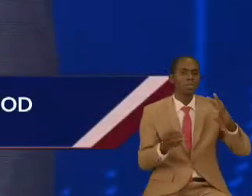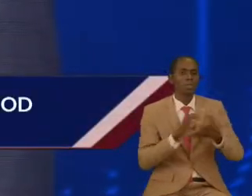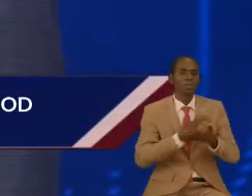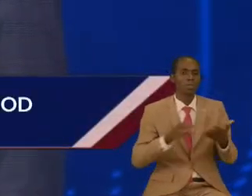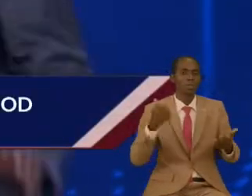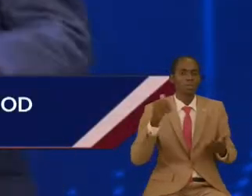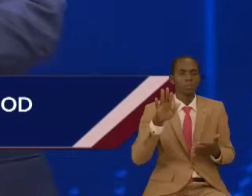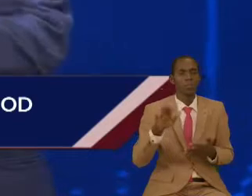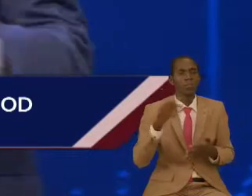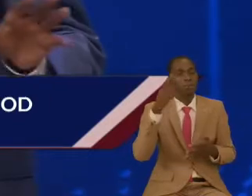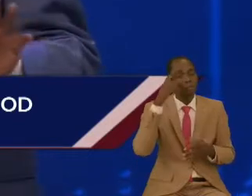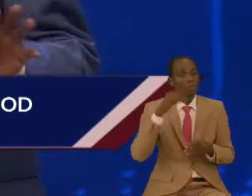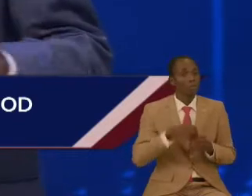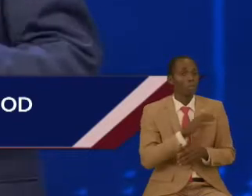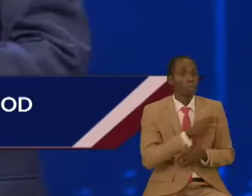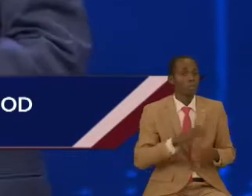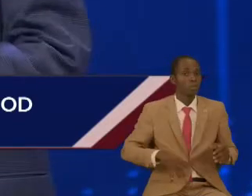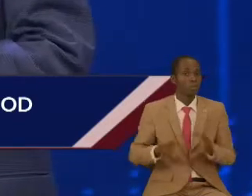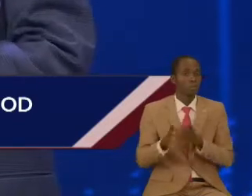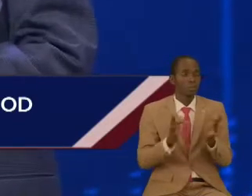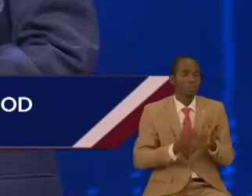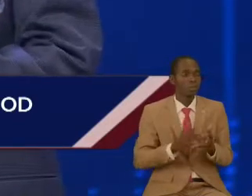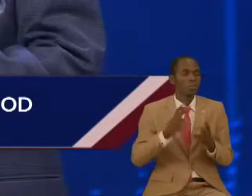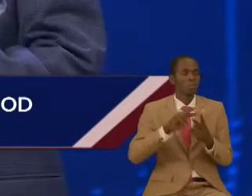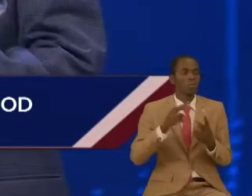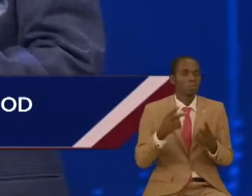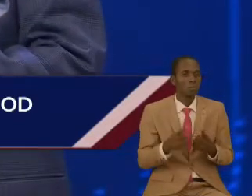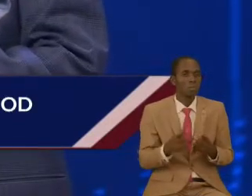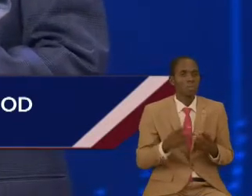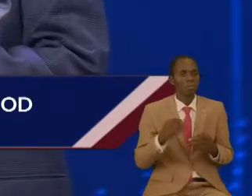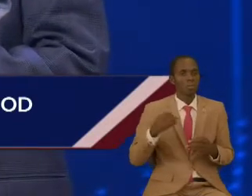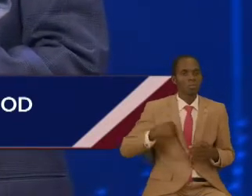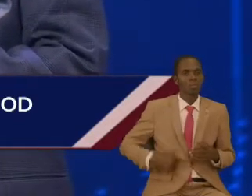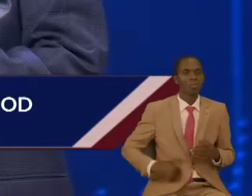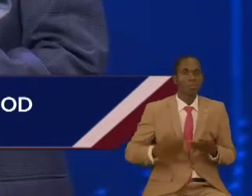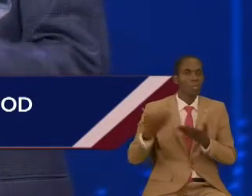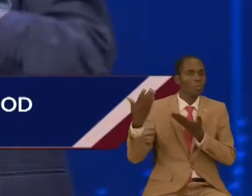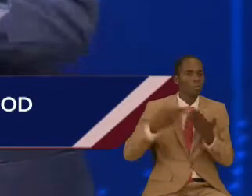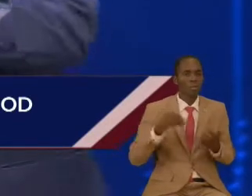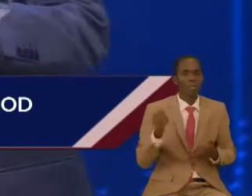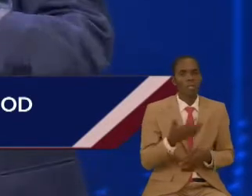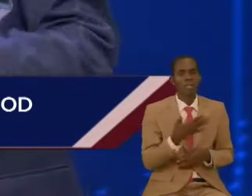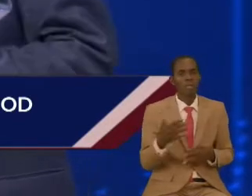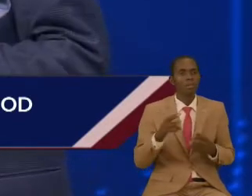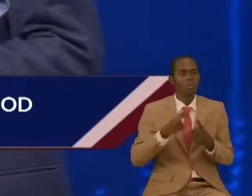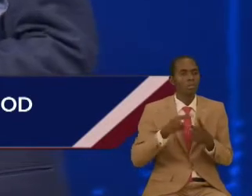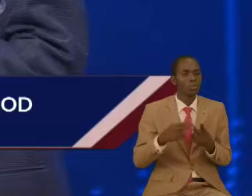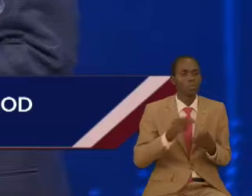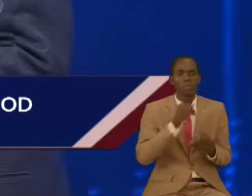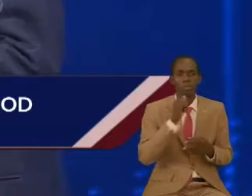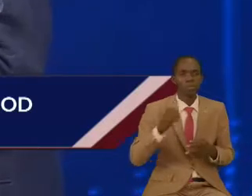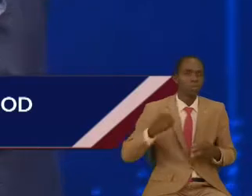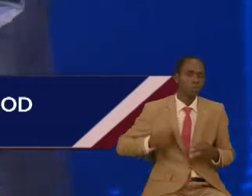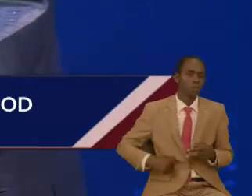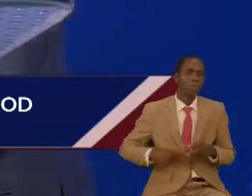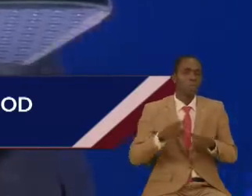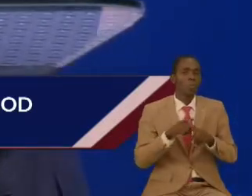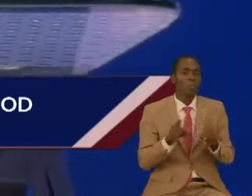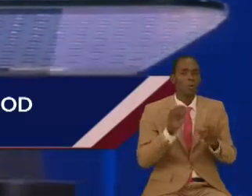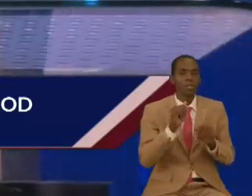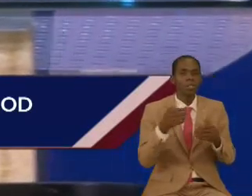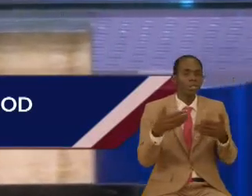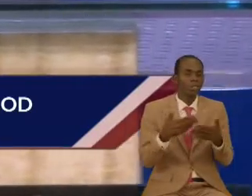Jesus, neither circumcision availeth anything, nor uncircumcision,